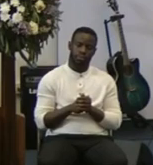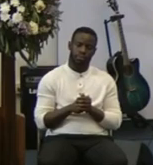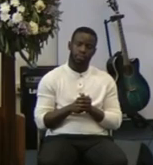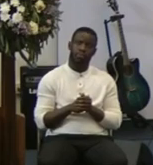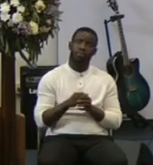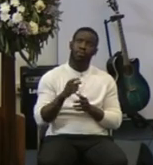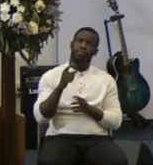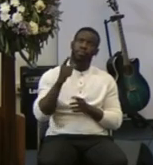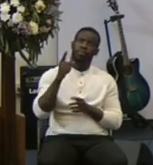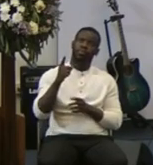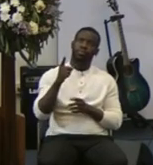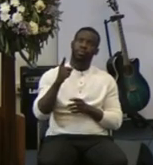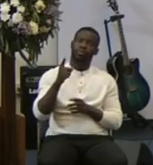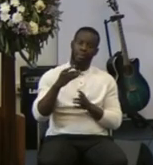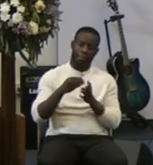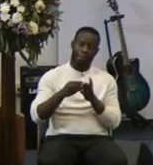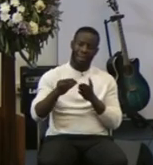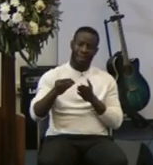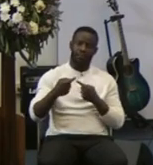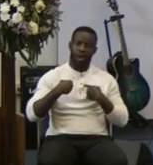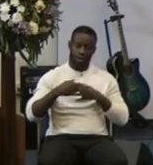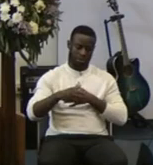you weren't immune to pain.